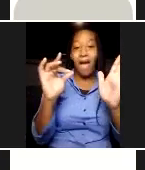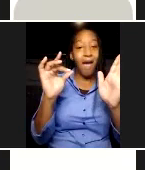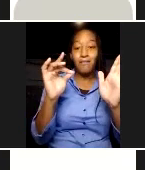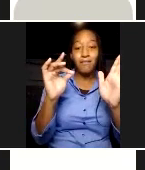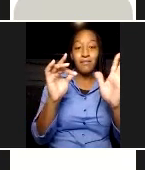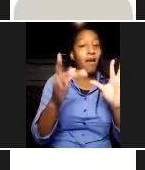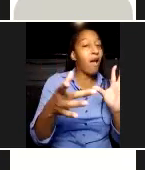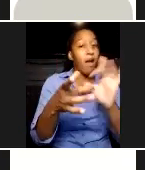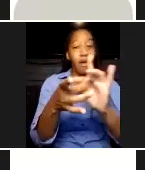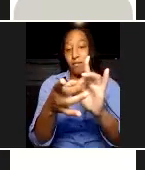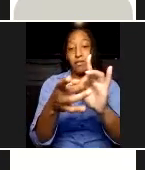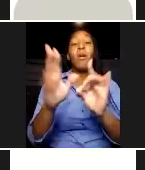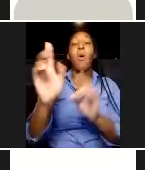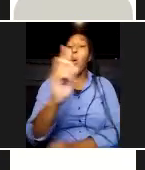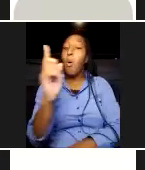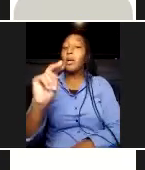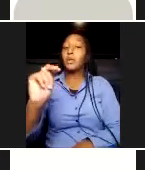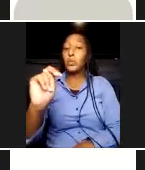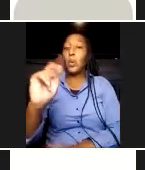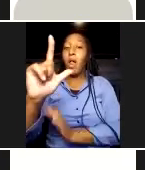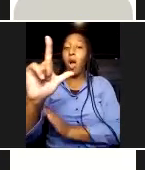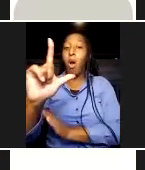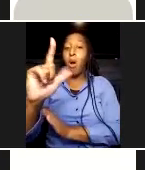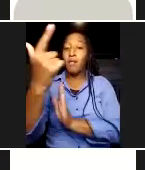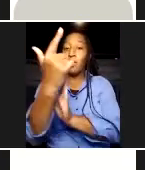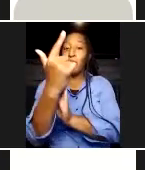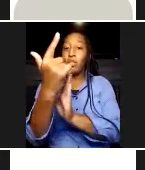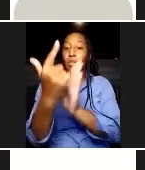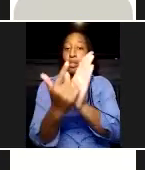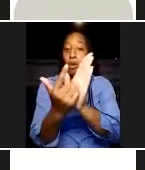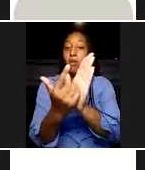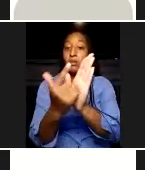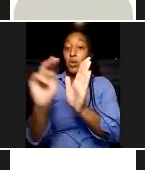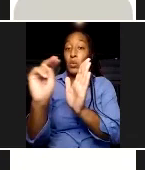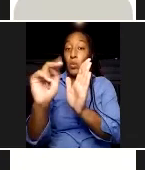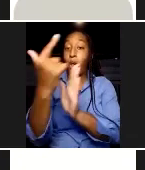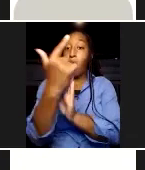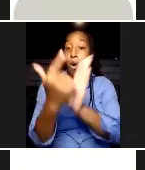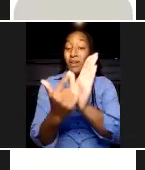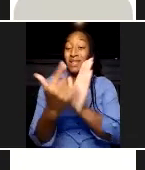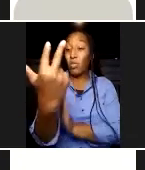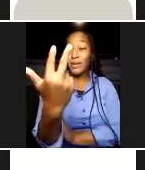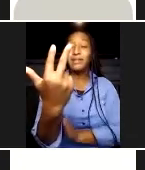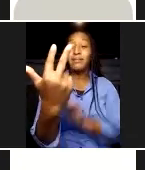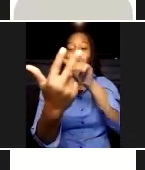write-up has to explain how each of Newton's laws applies to the motion of the car that you build.